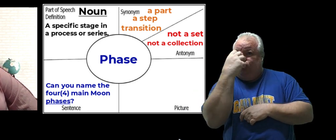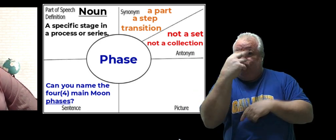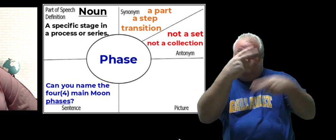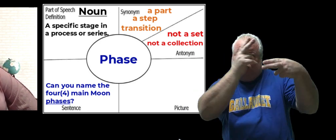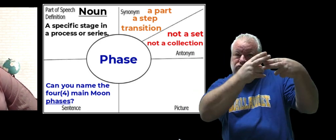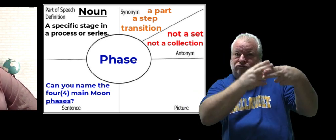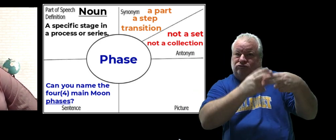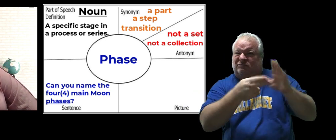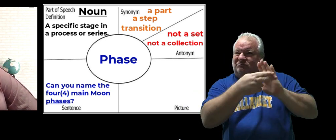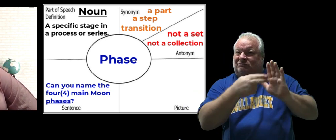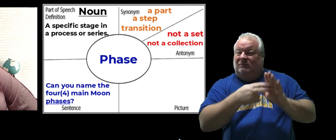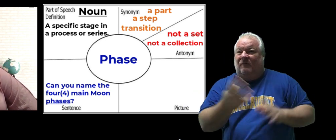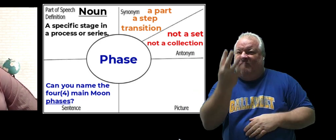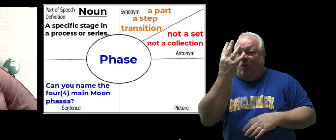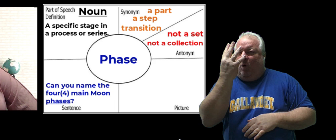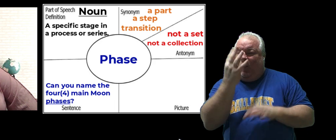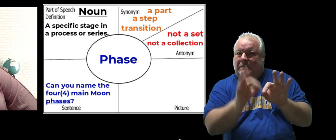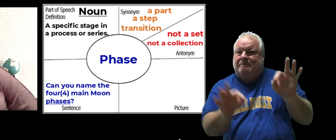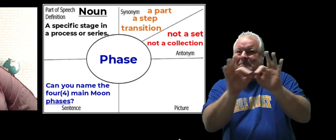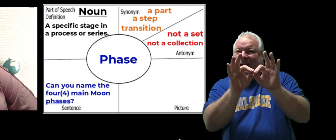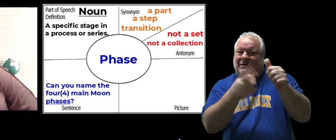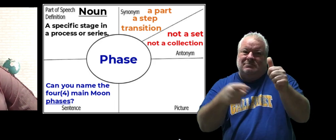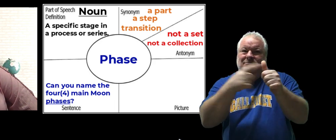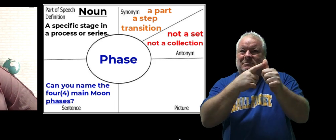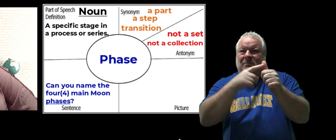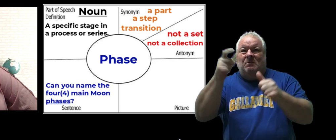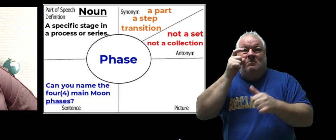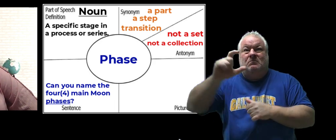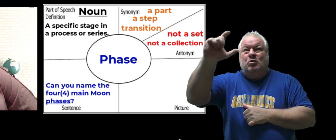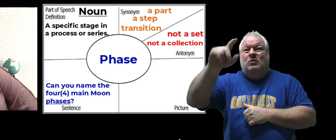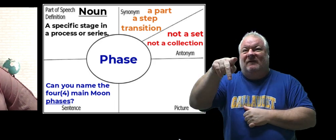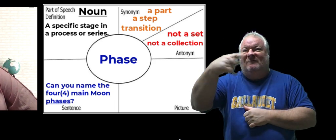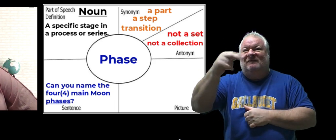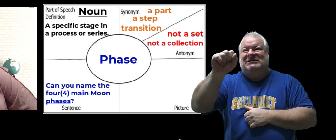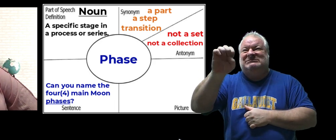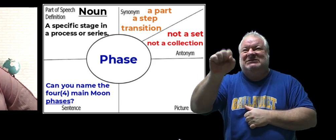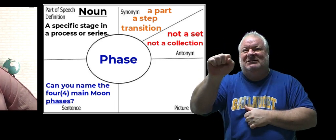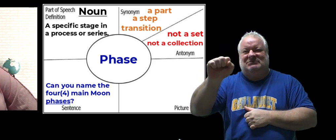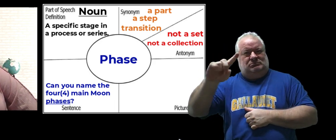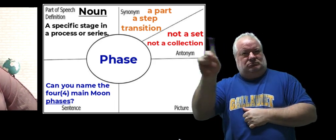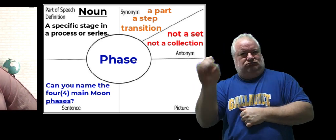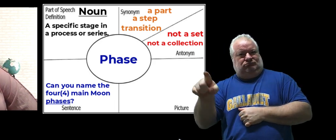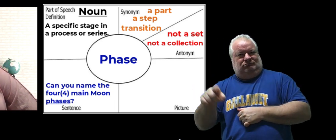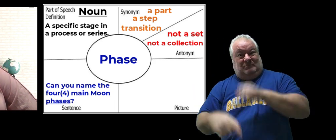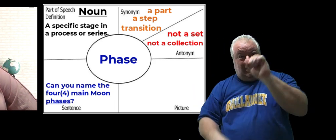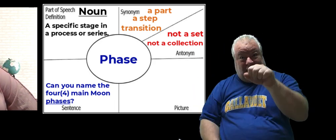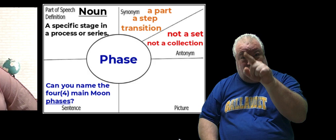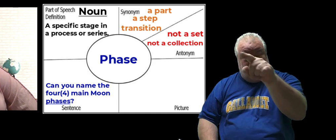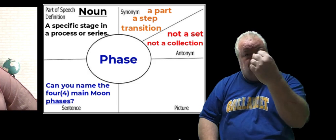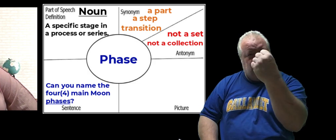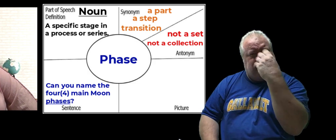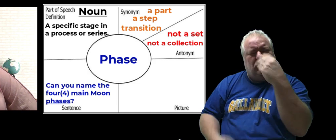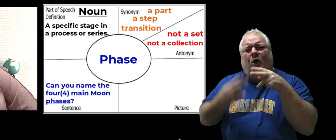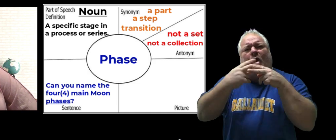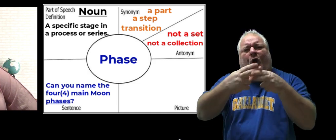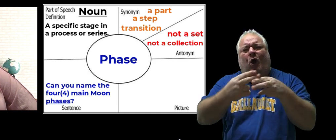name the 4 main moon phases? Can you